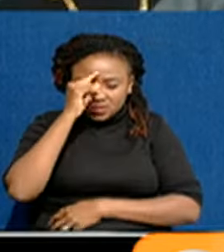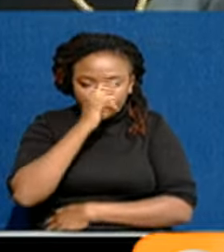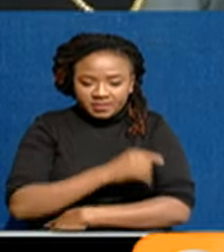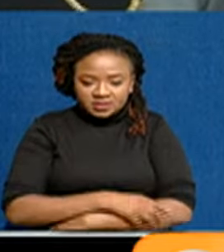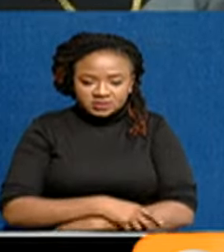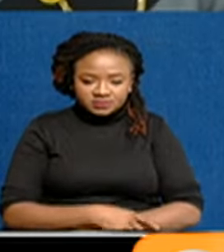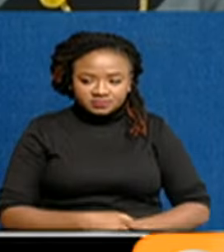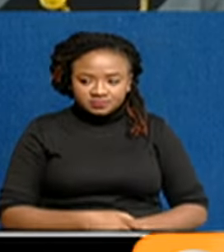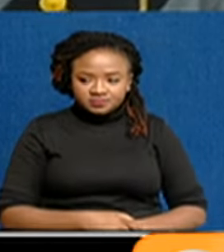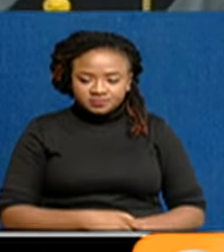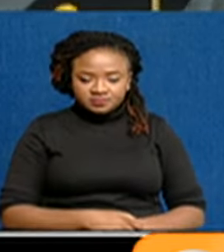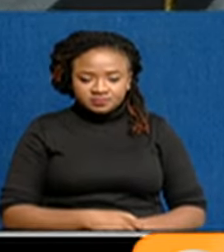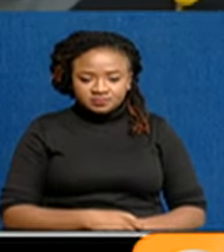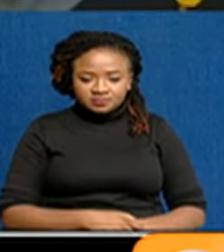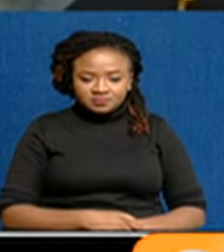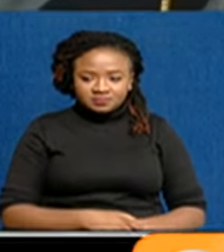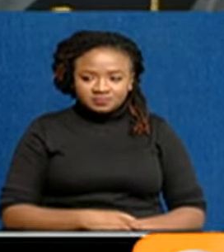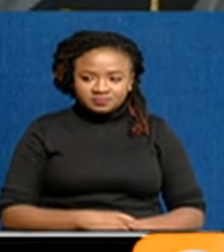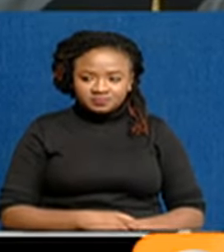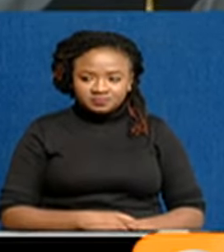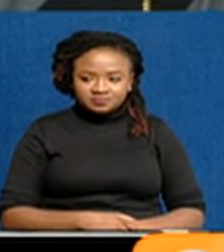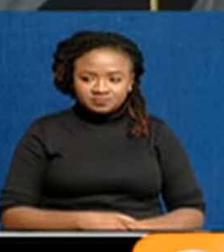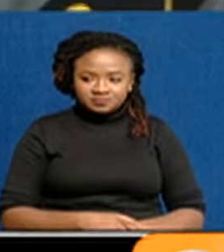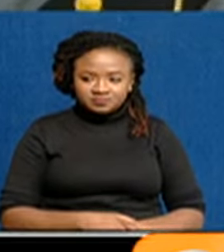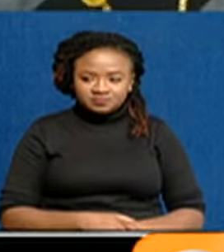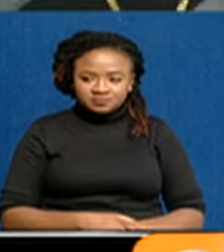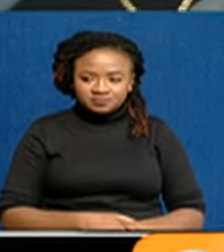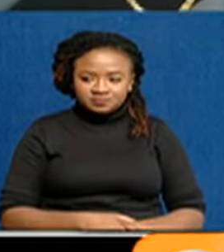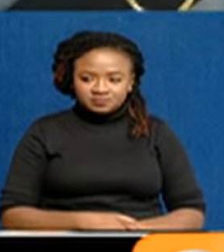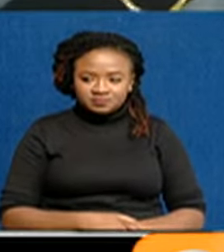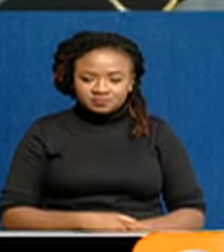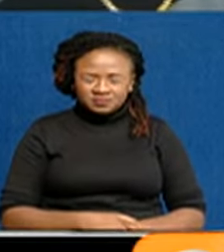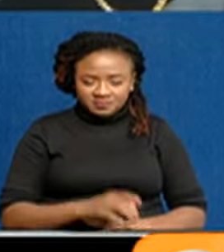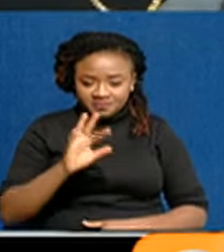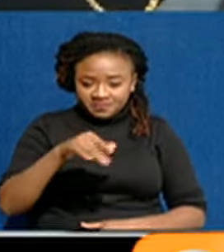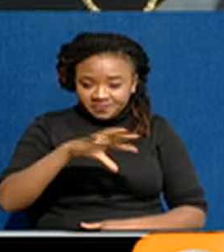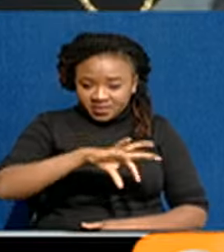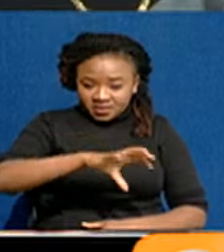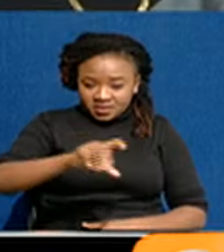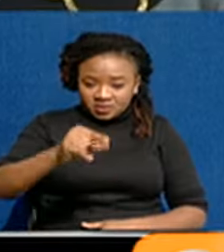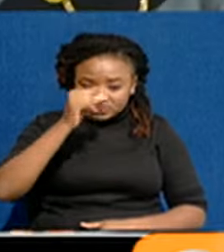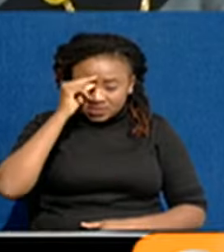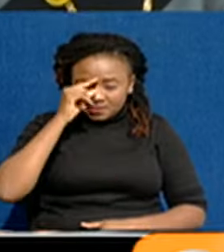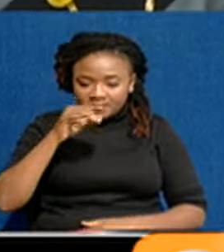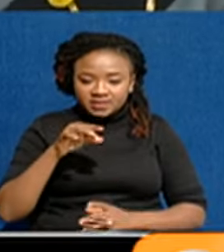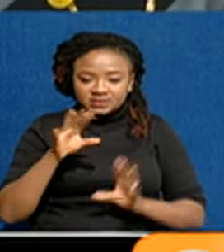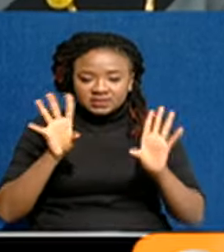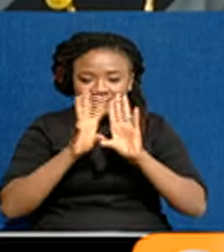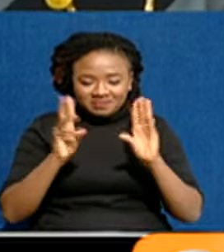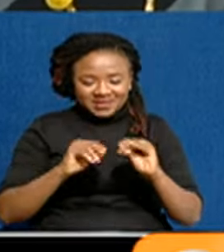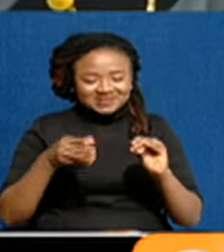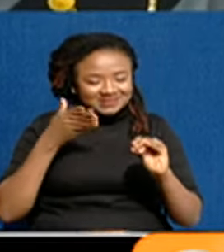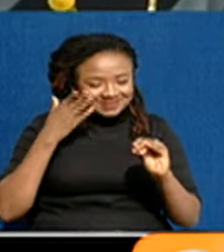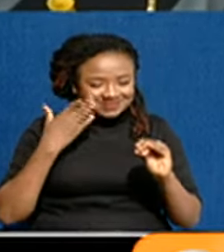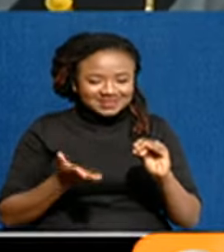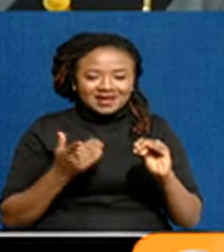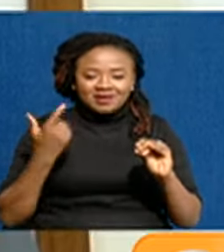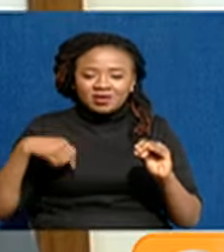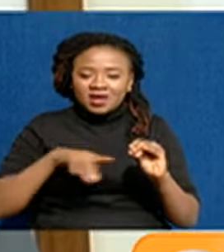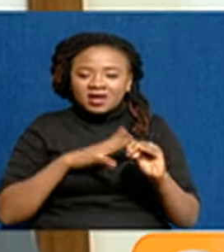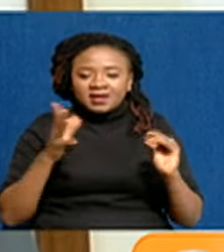No, we can't. And I like my friend, Senator Gloria Oruoba. You see, county government budgets already are there. We have already